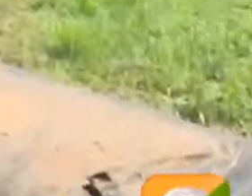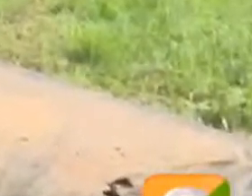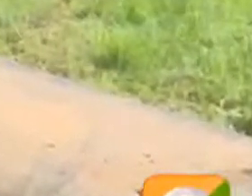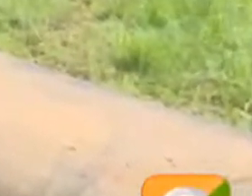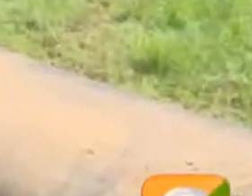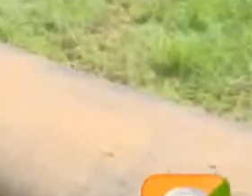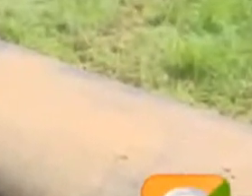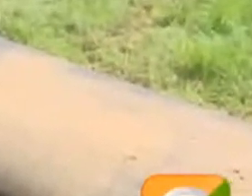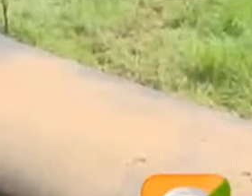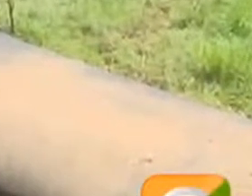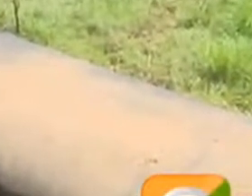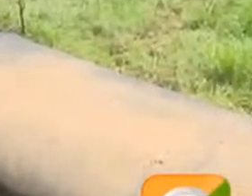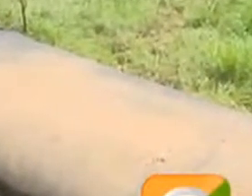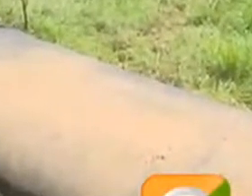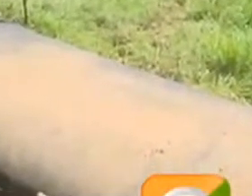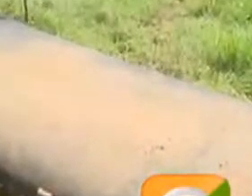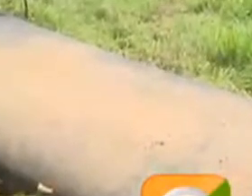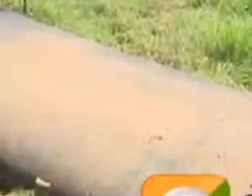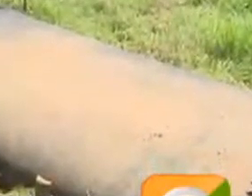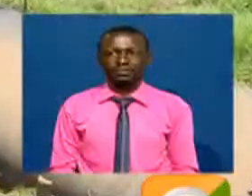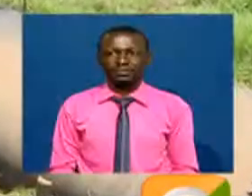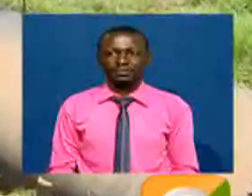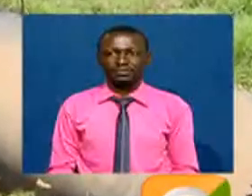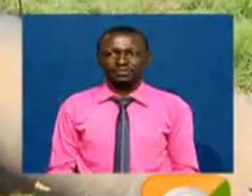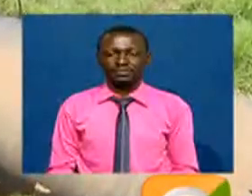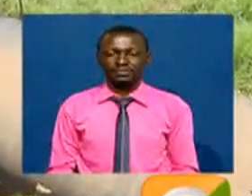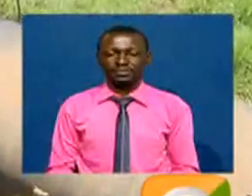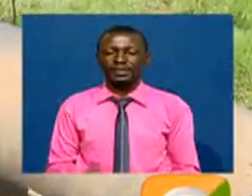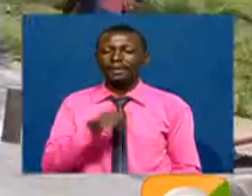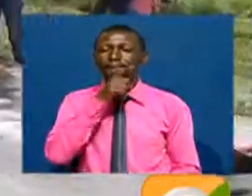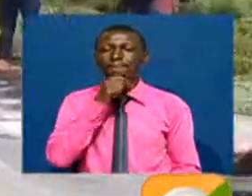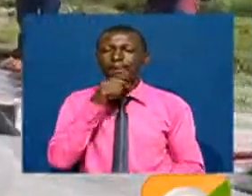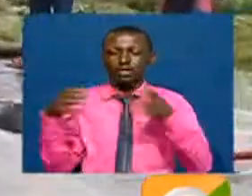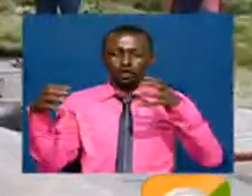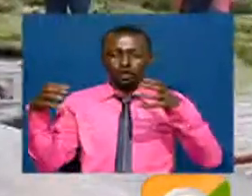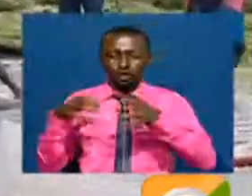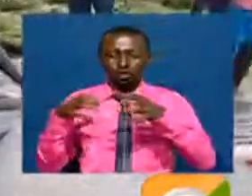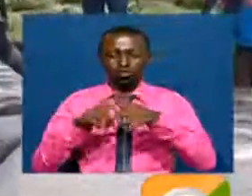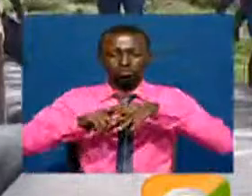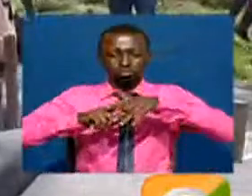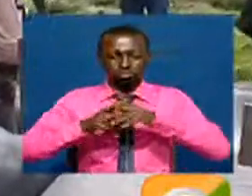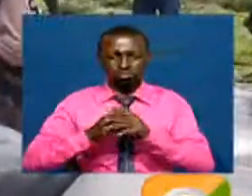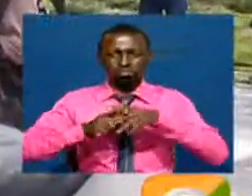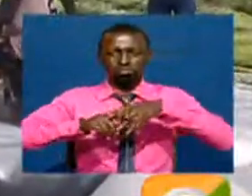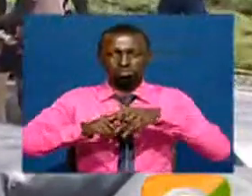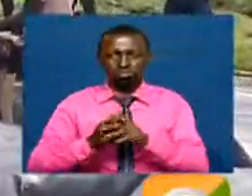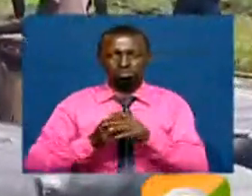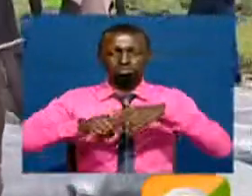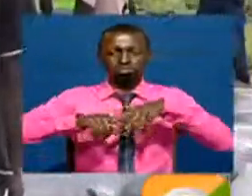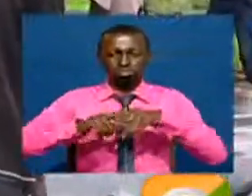At Wiyumiriria village, a group of men are hard at work fixing pipes onto this plastic bag.